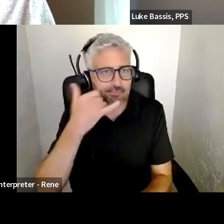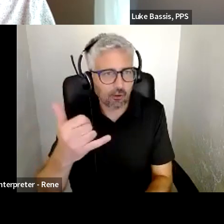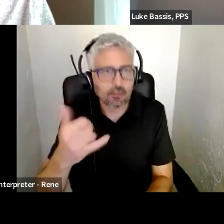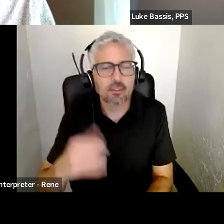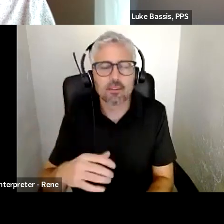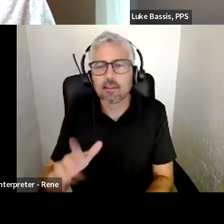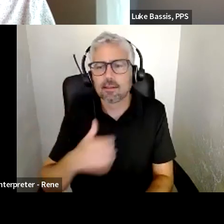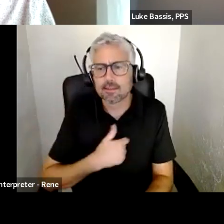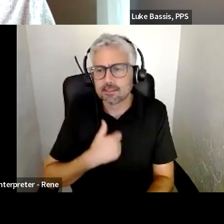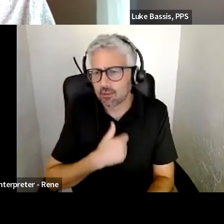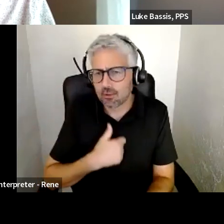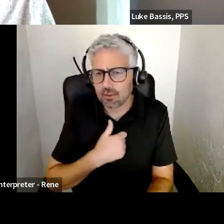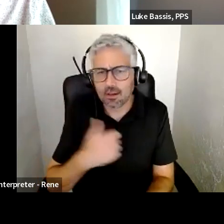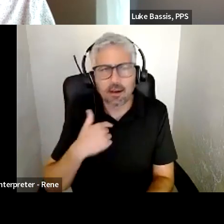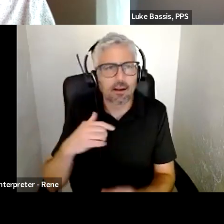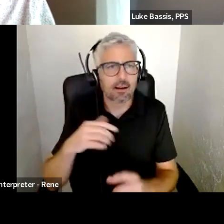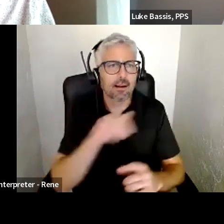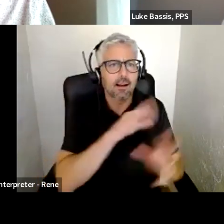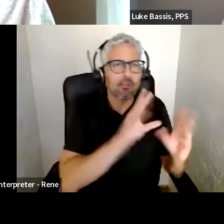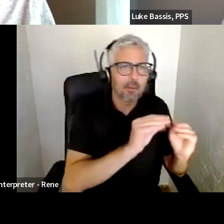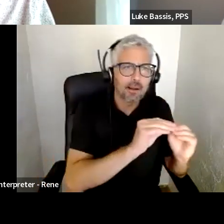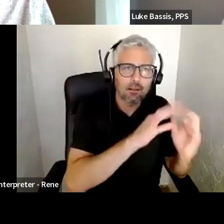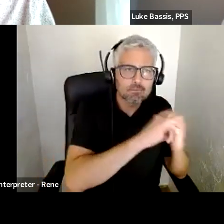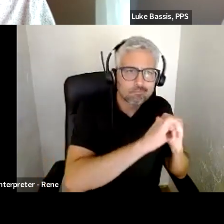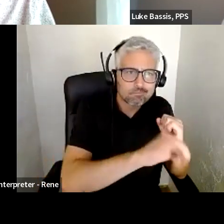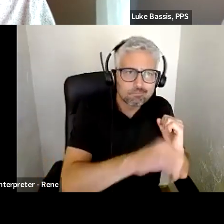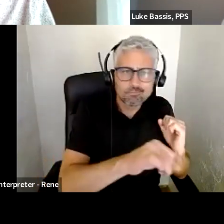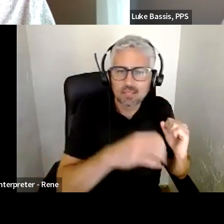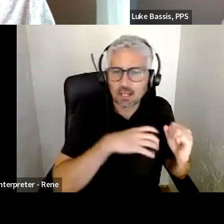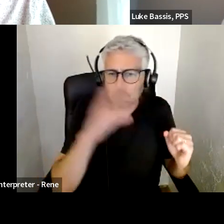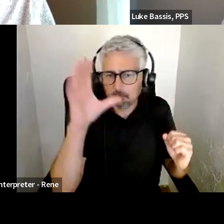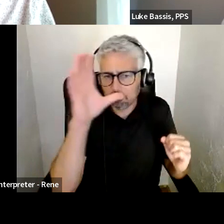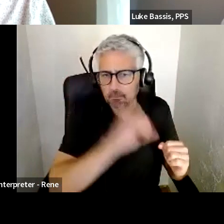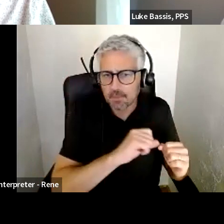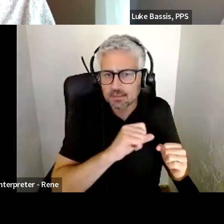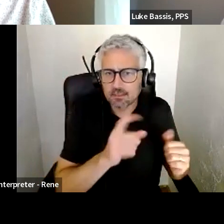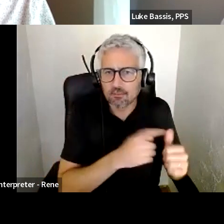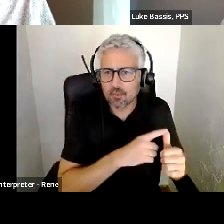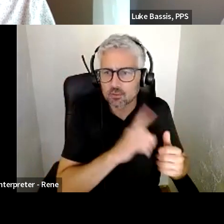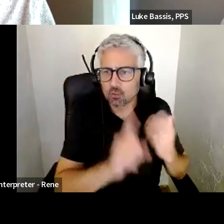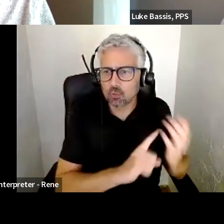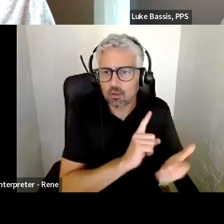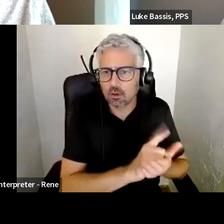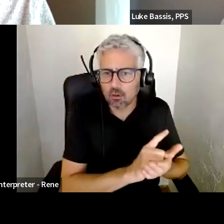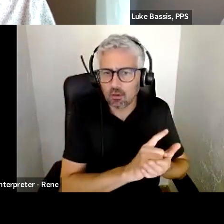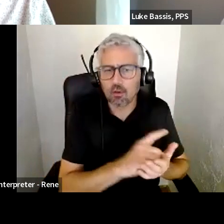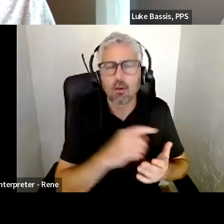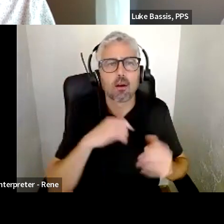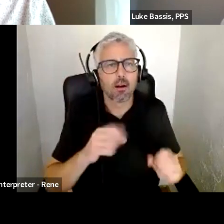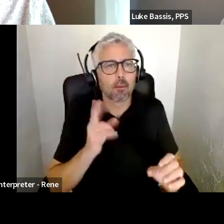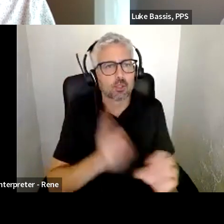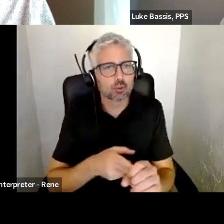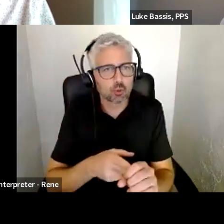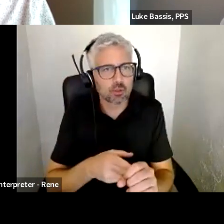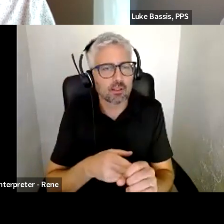I apologize. I was in a meeting that went long, so I missed the first hour, but then jumped on and just found